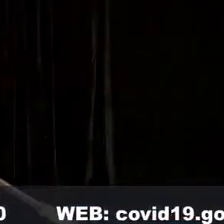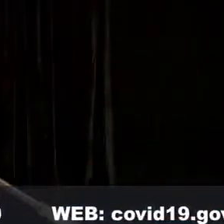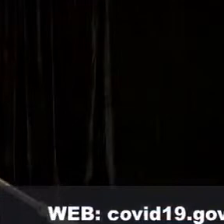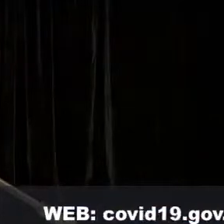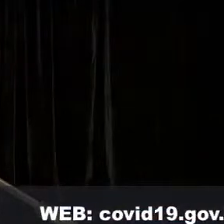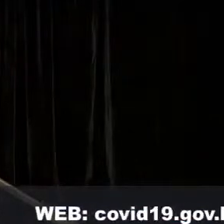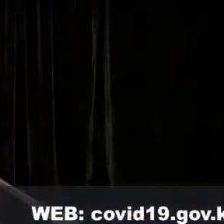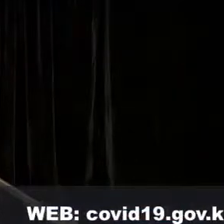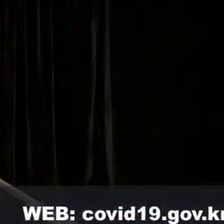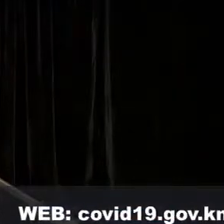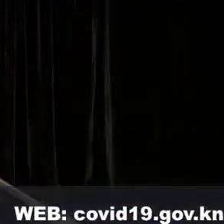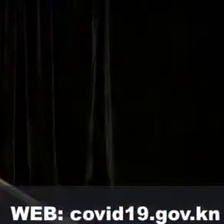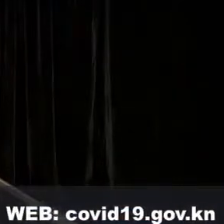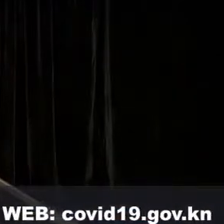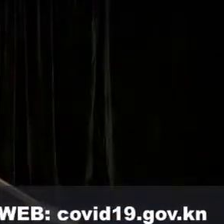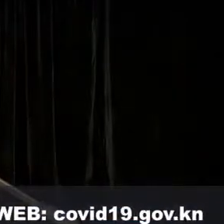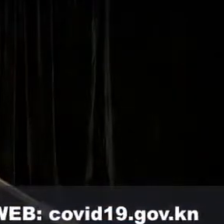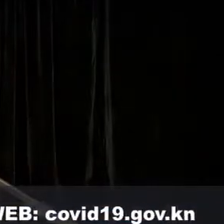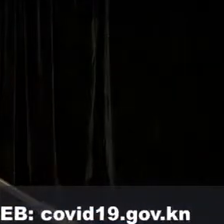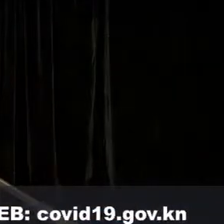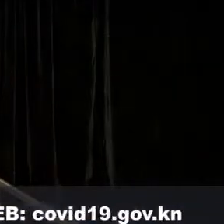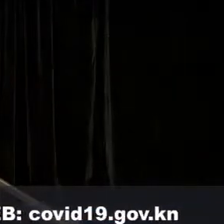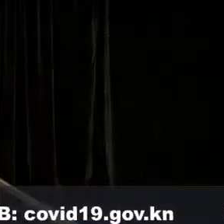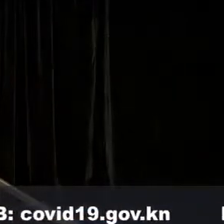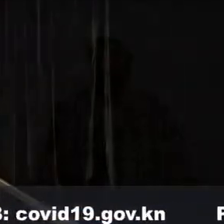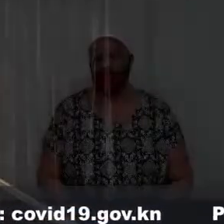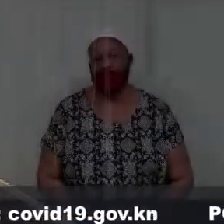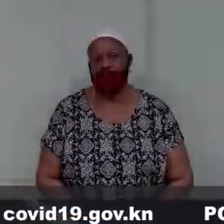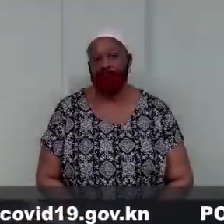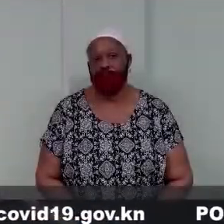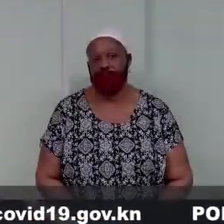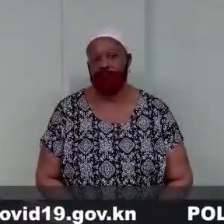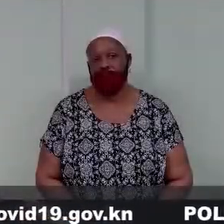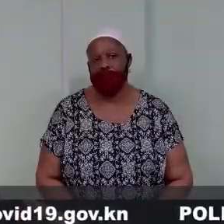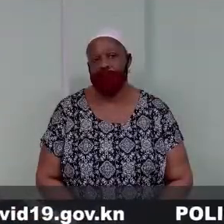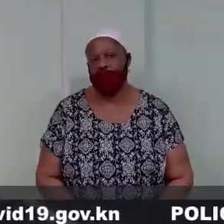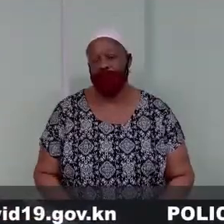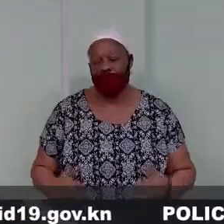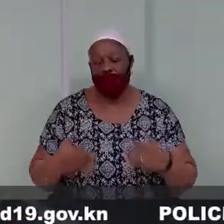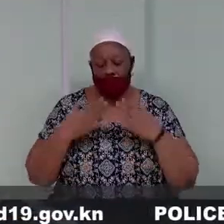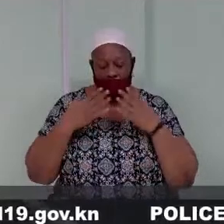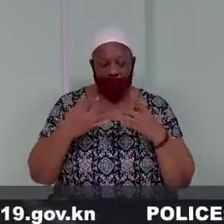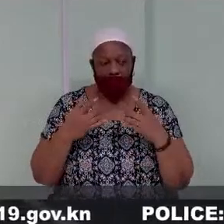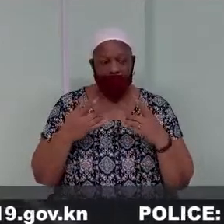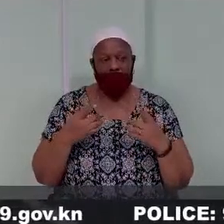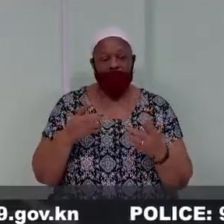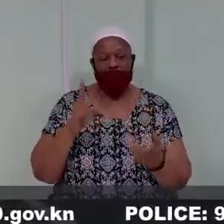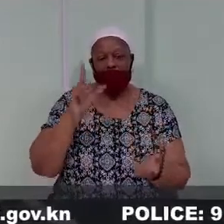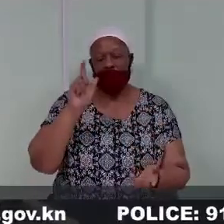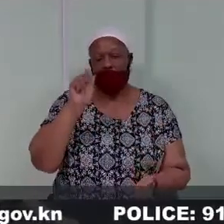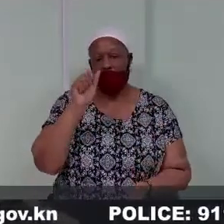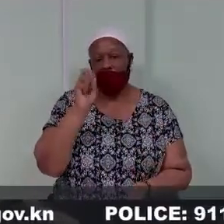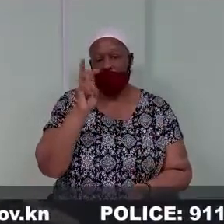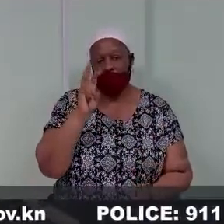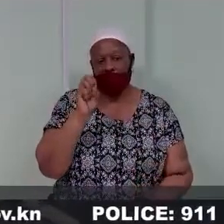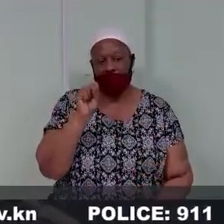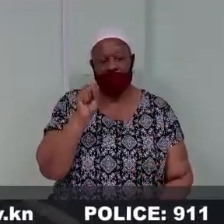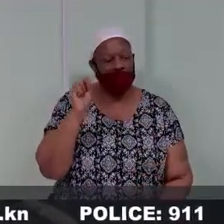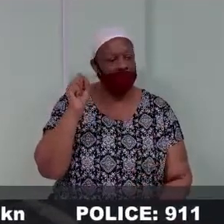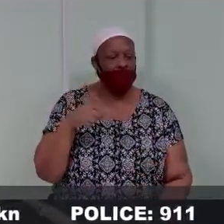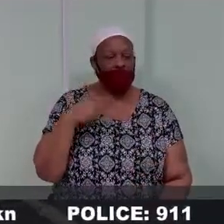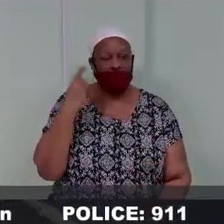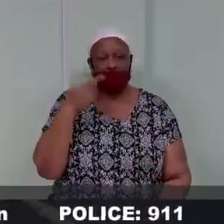Thank you very much, Dr. Laws, our Chief Medical Officer. I now invite Mr.